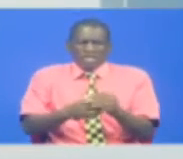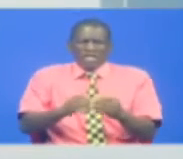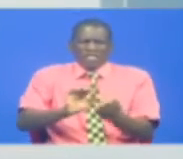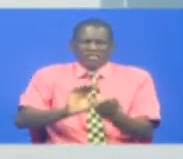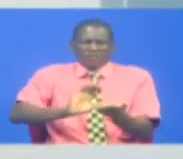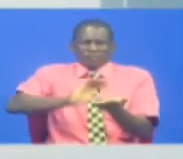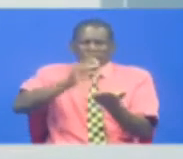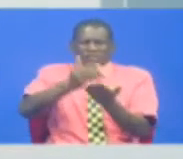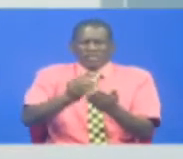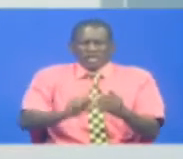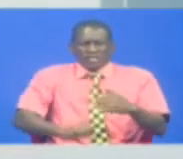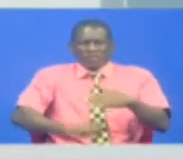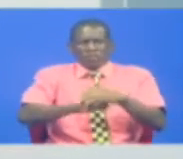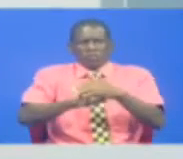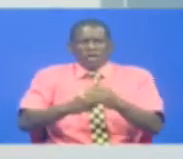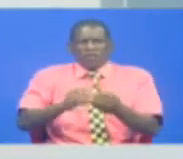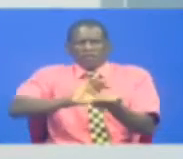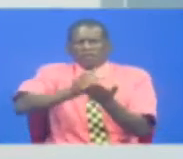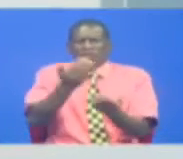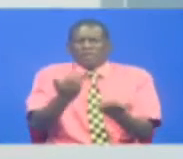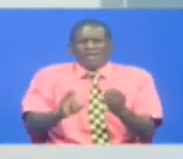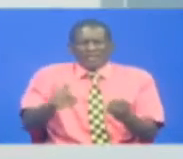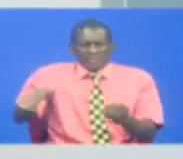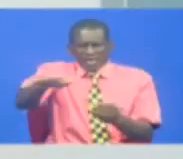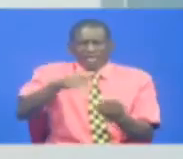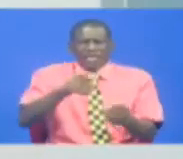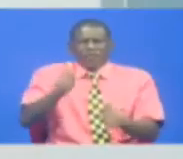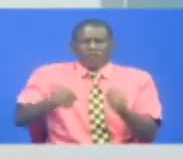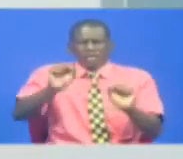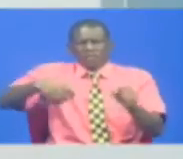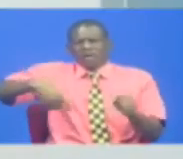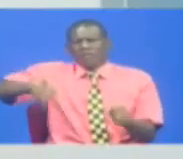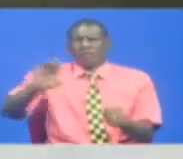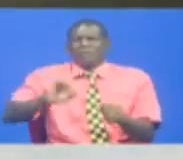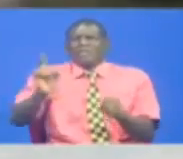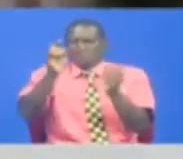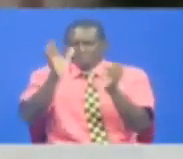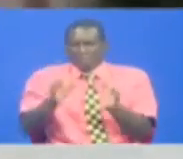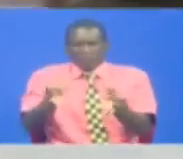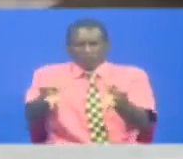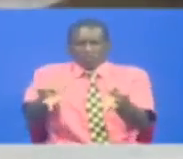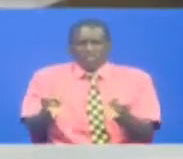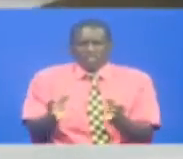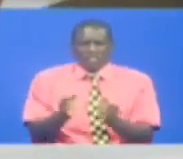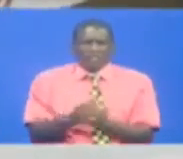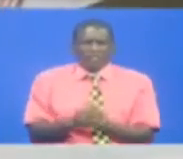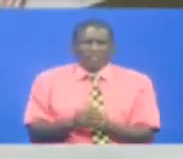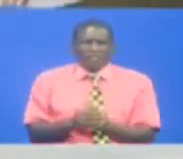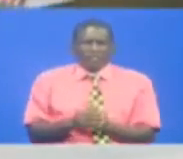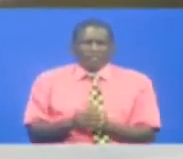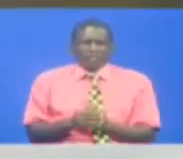as funds from any other source which may be approved by the Treasury Cabinet Secretary.